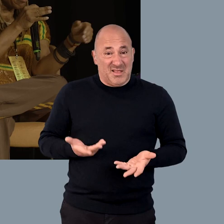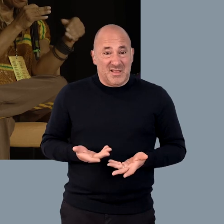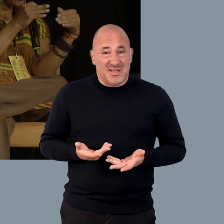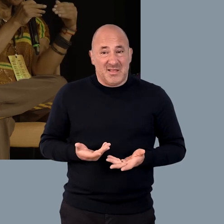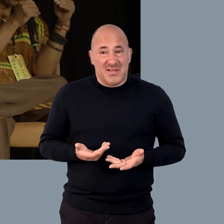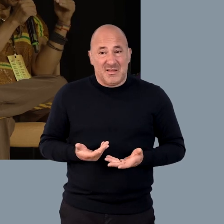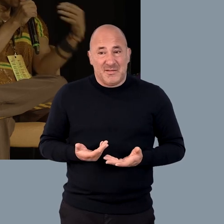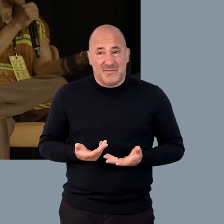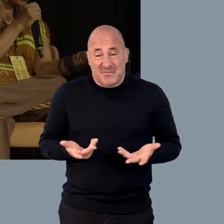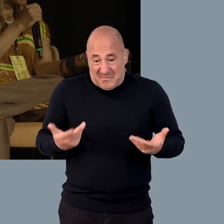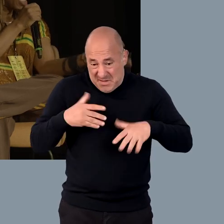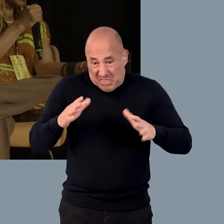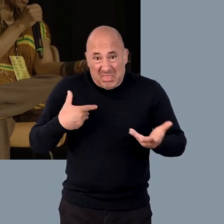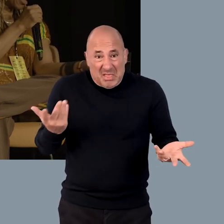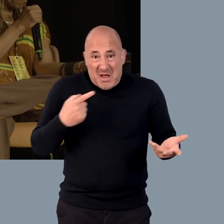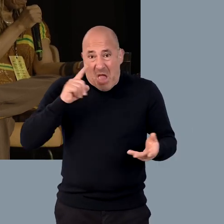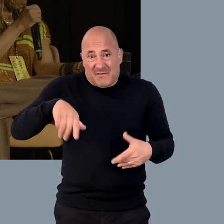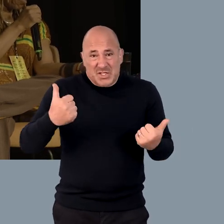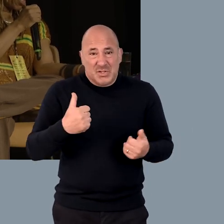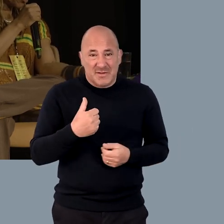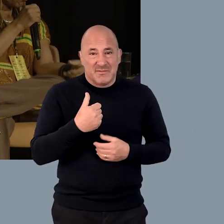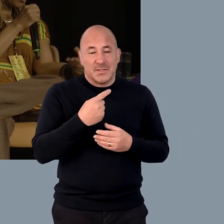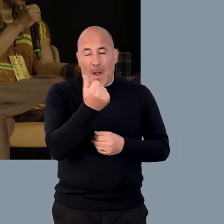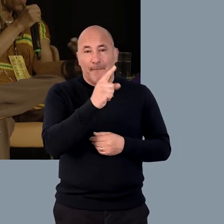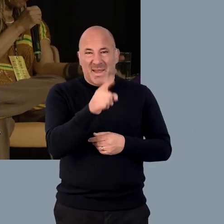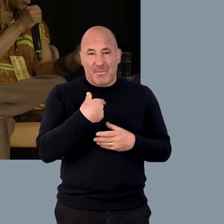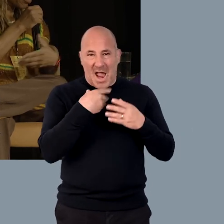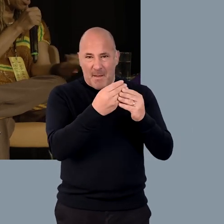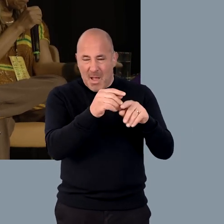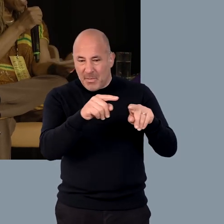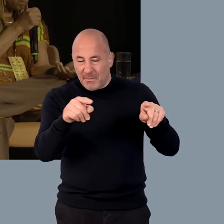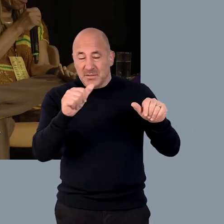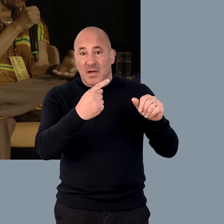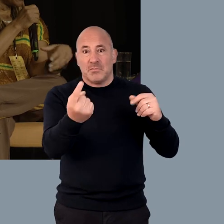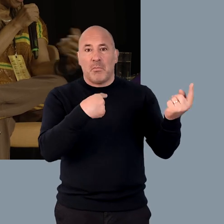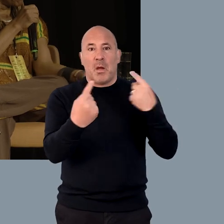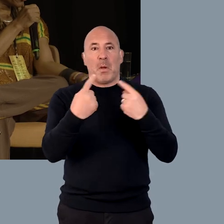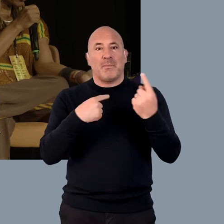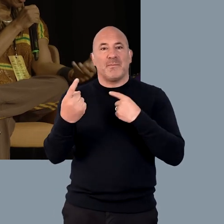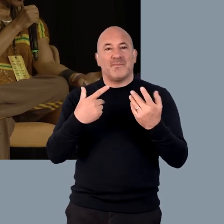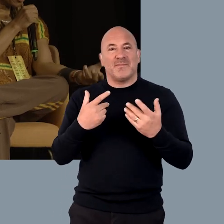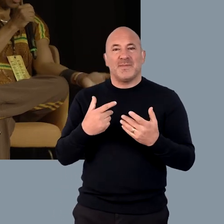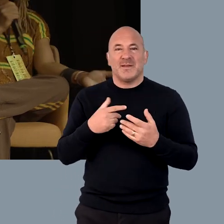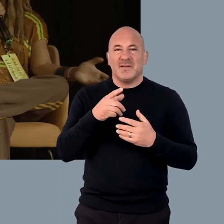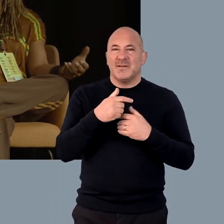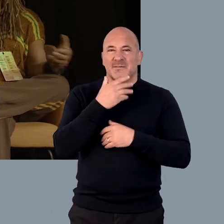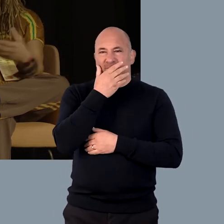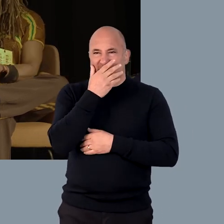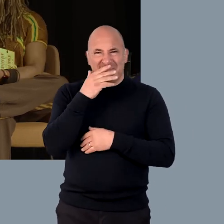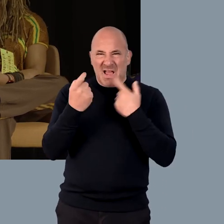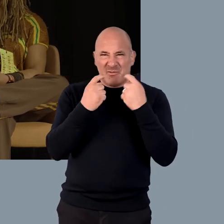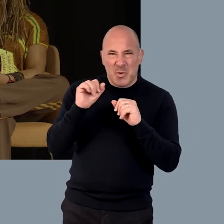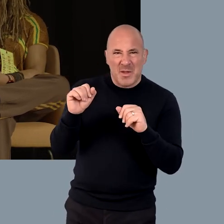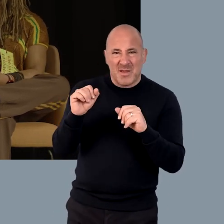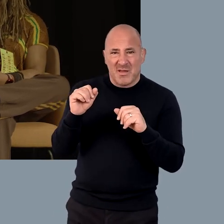anything you know i've just done it so once you've helped certain people everyone just starts to come to you